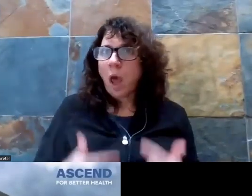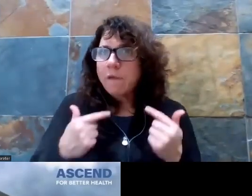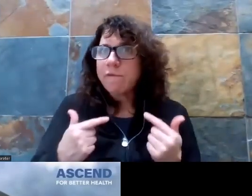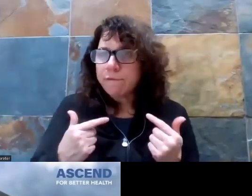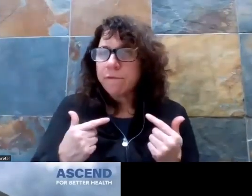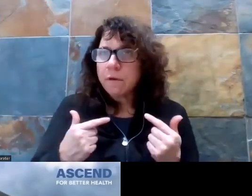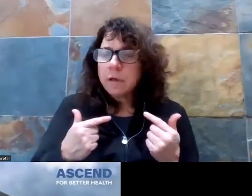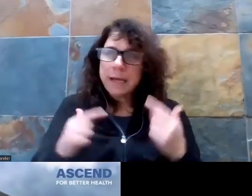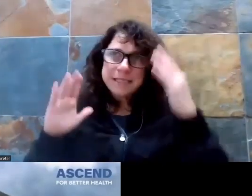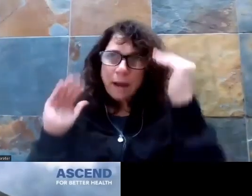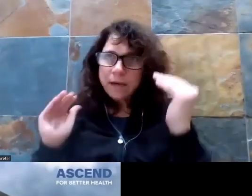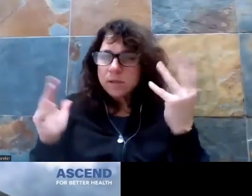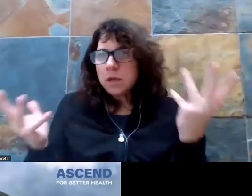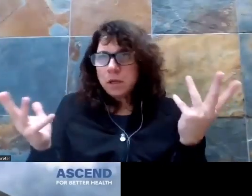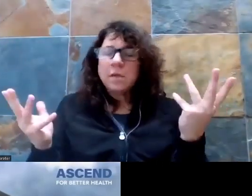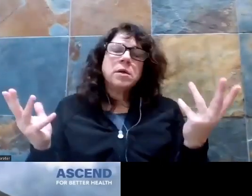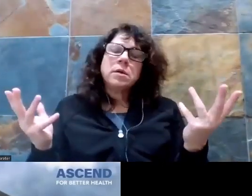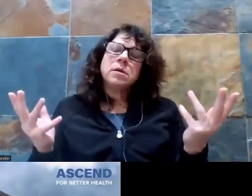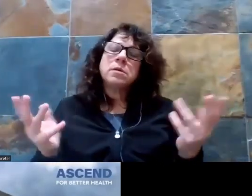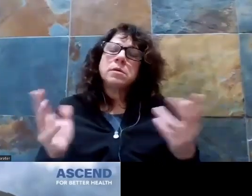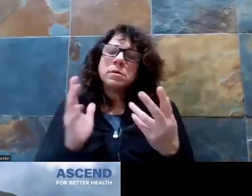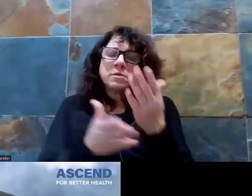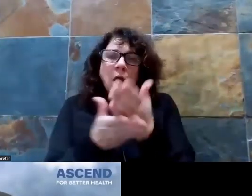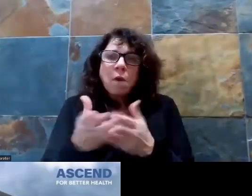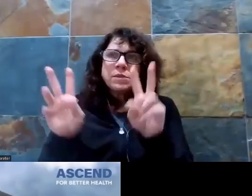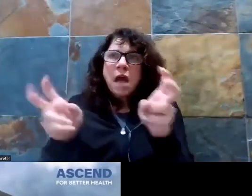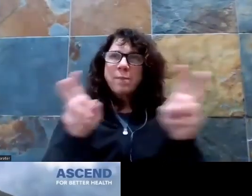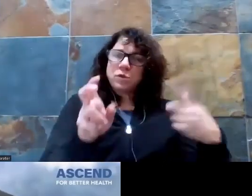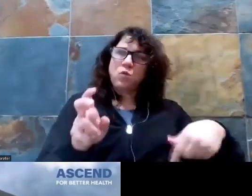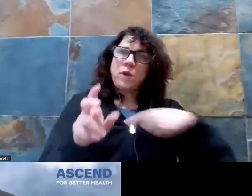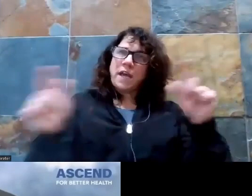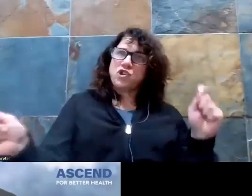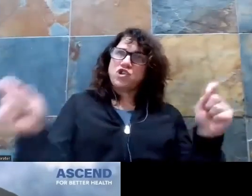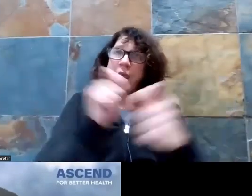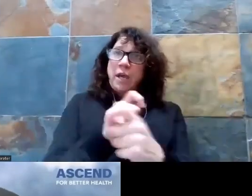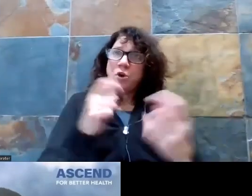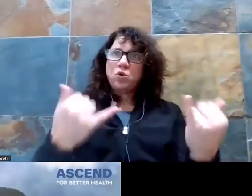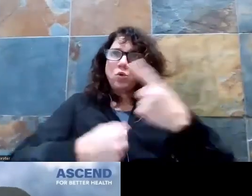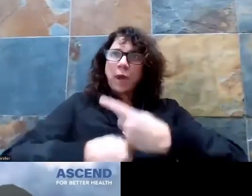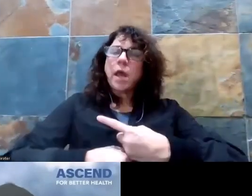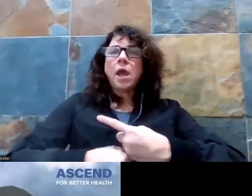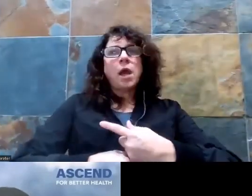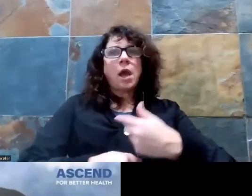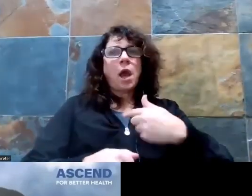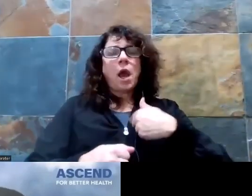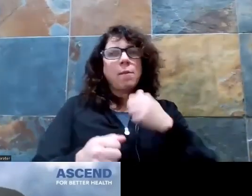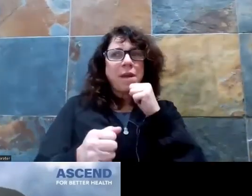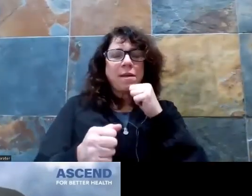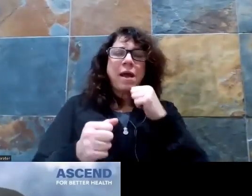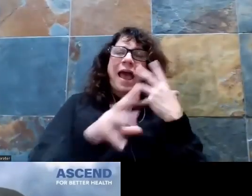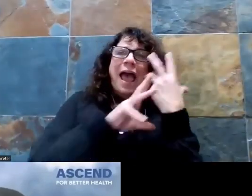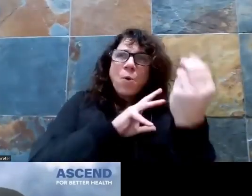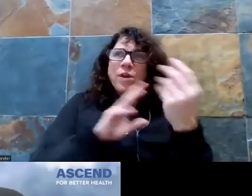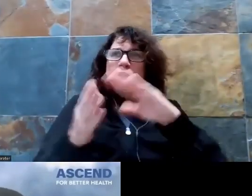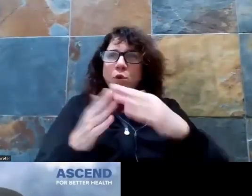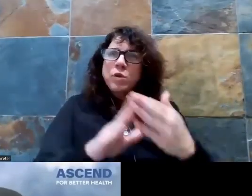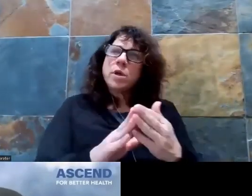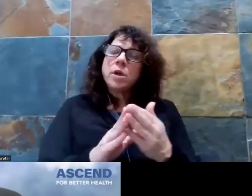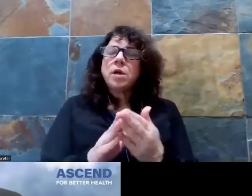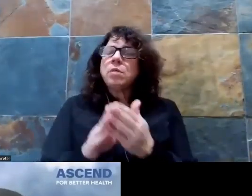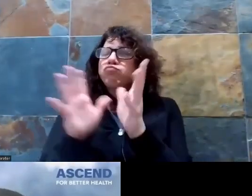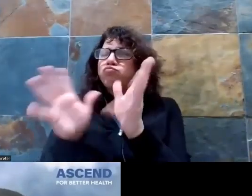lifespan. And some things on some topics that we can turn the tide today. I'm often out in the community and I'm talking